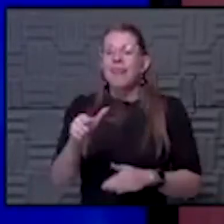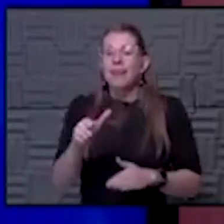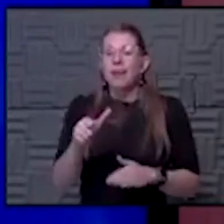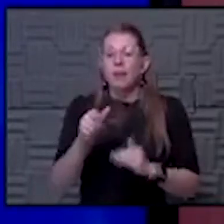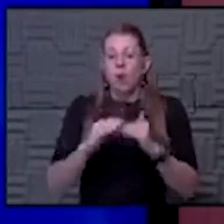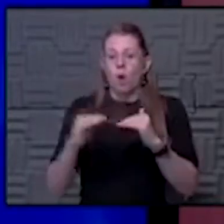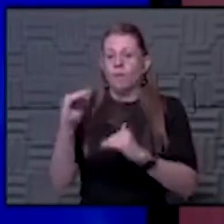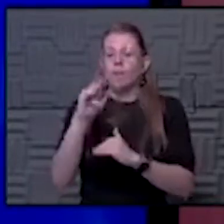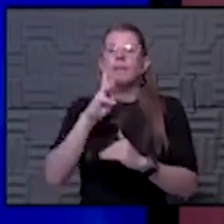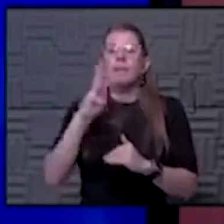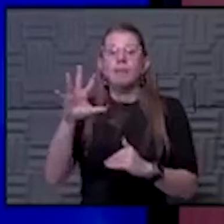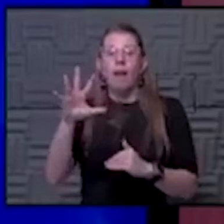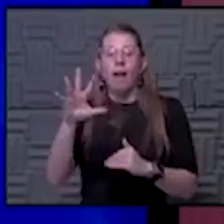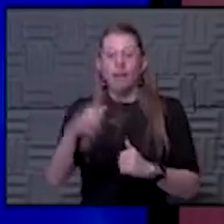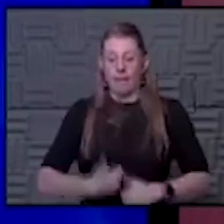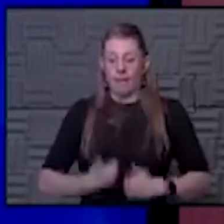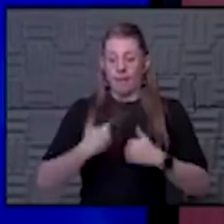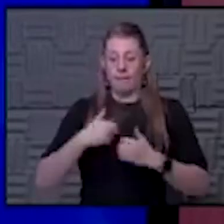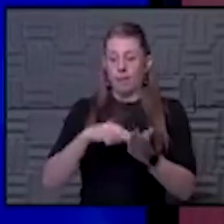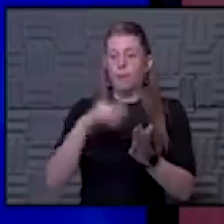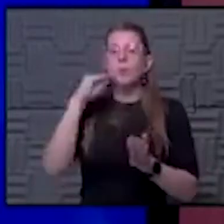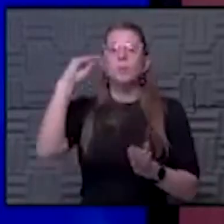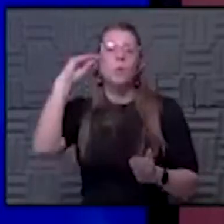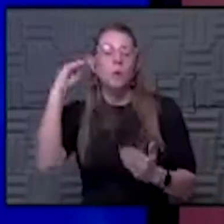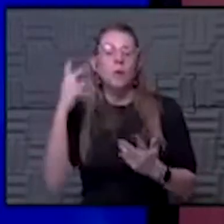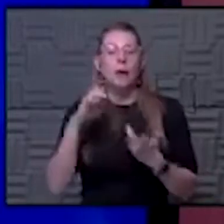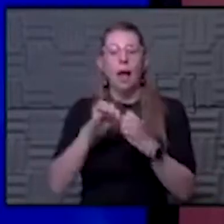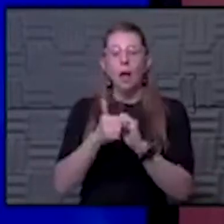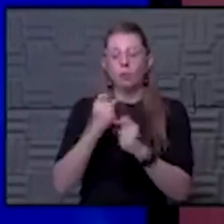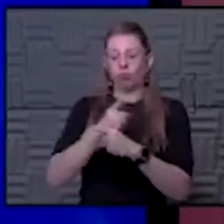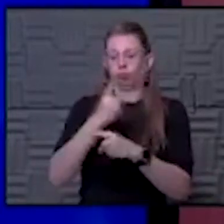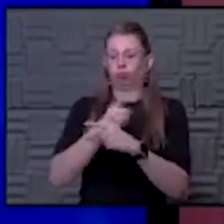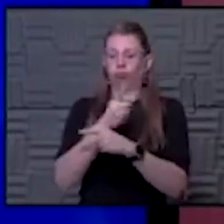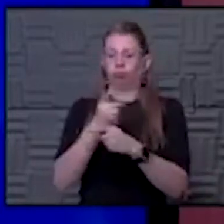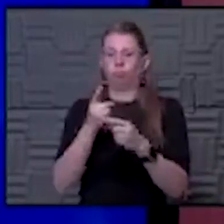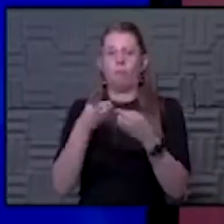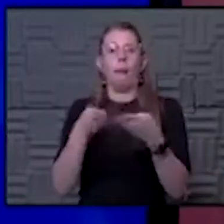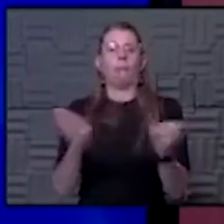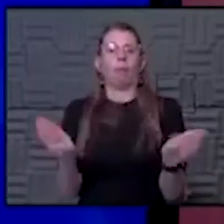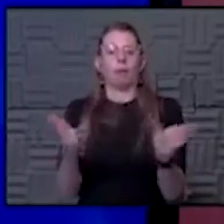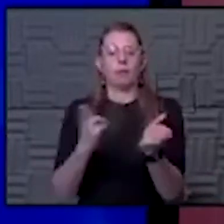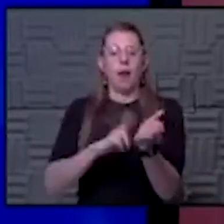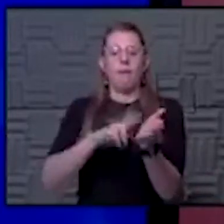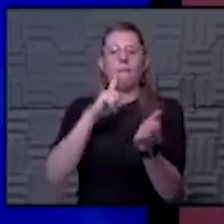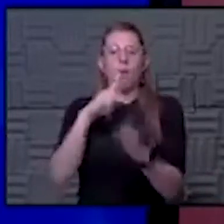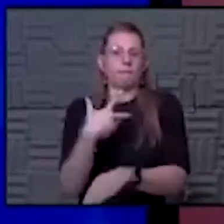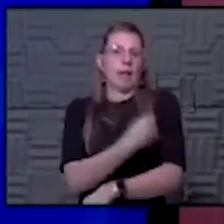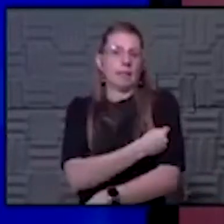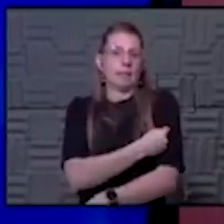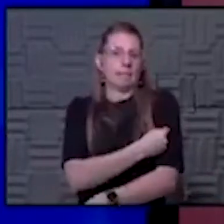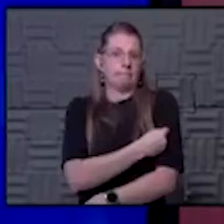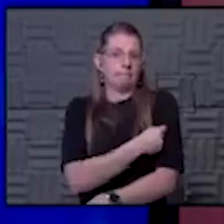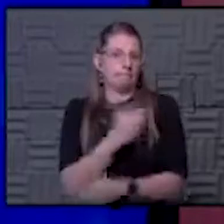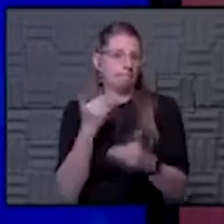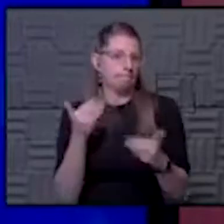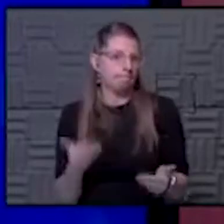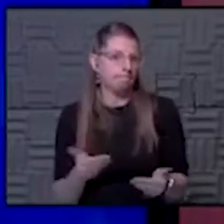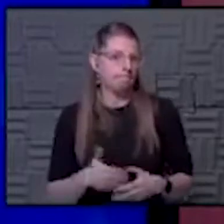over the age of 65 and live in nursing homes, how does the regular public sign up to get a vaccine?